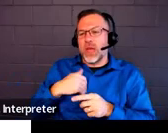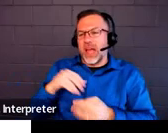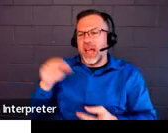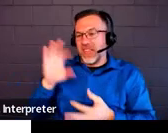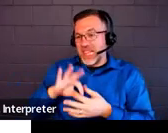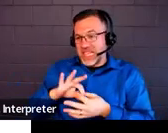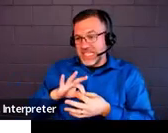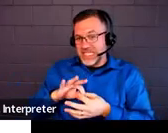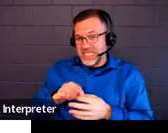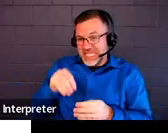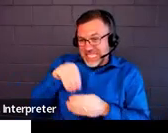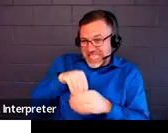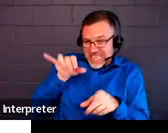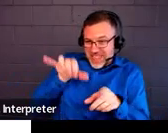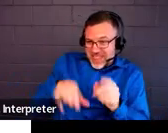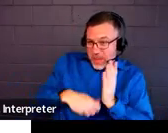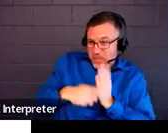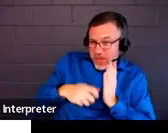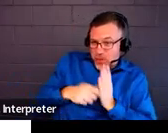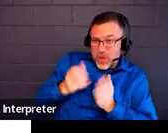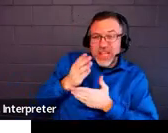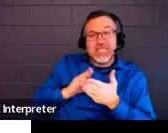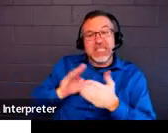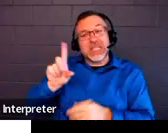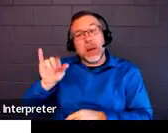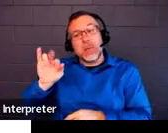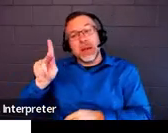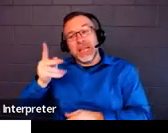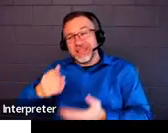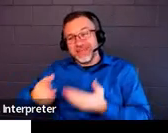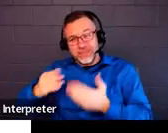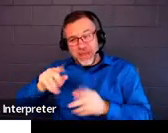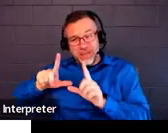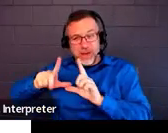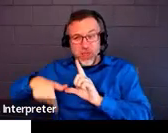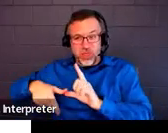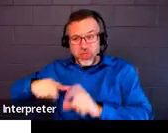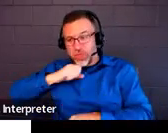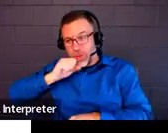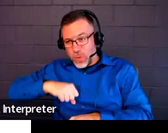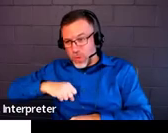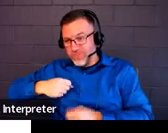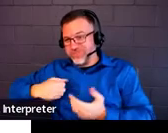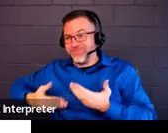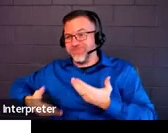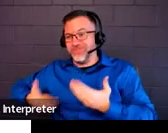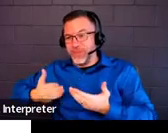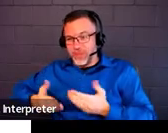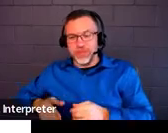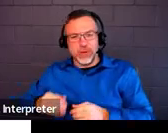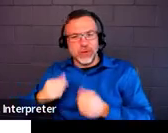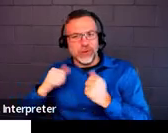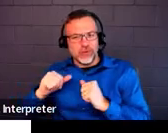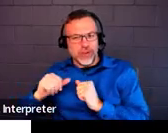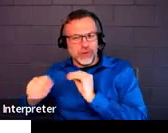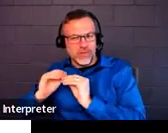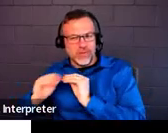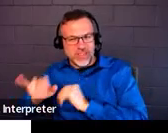may not still work. So we're going to get on that and try to work on that